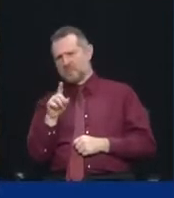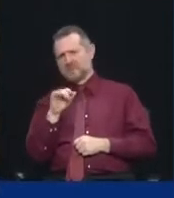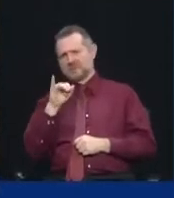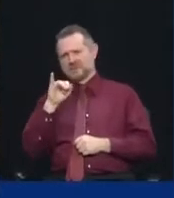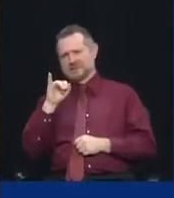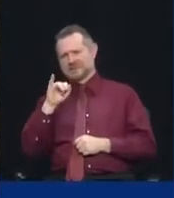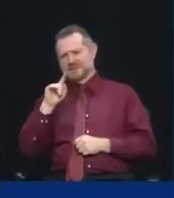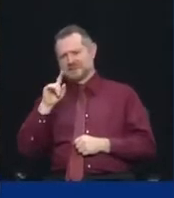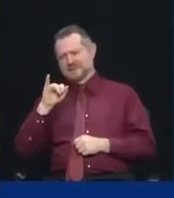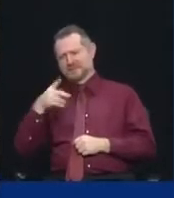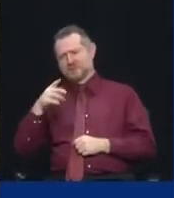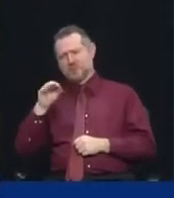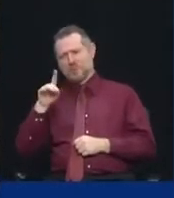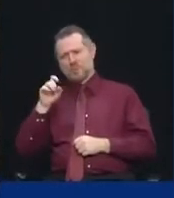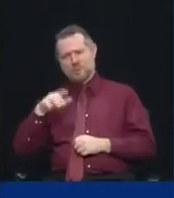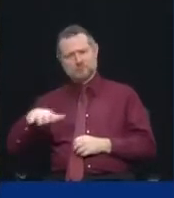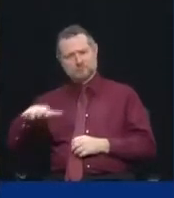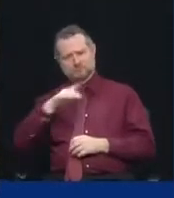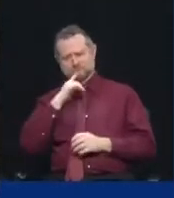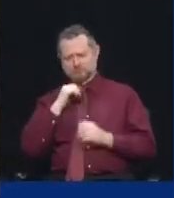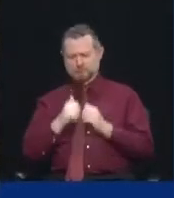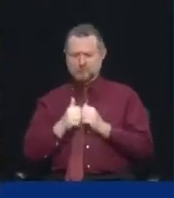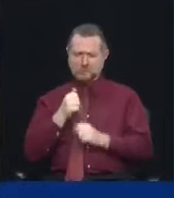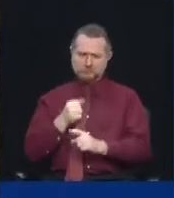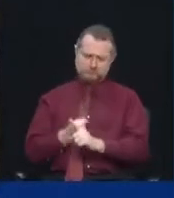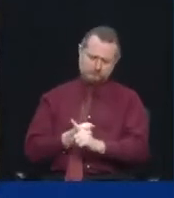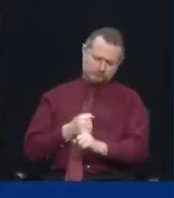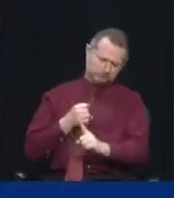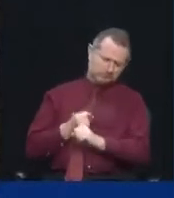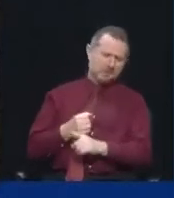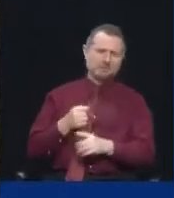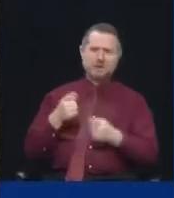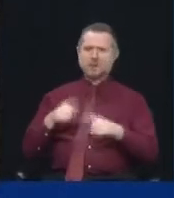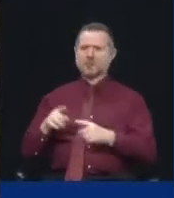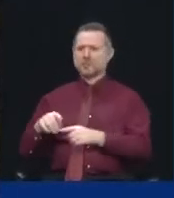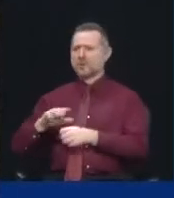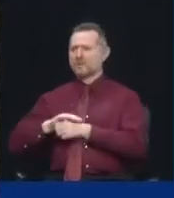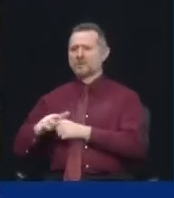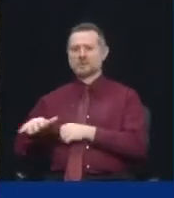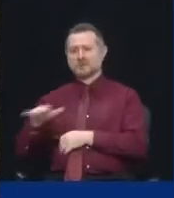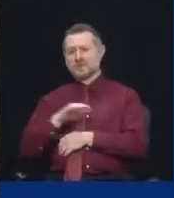the fact that it's that FEMA heard our collective